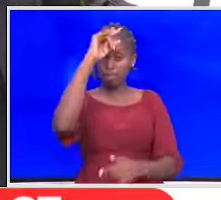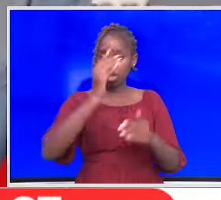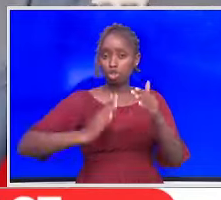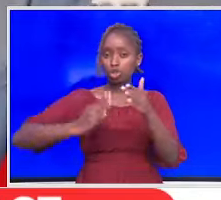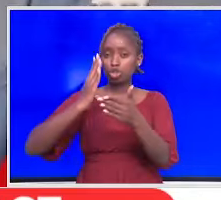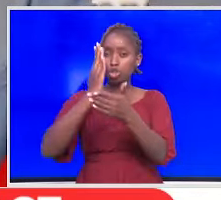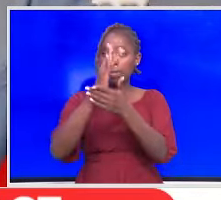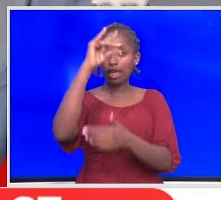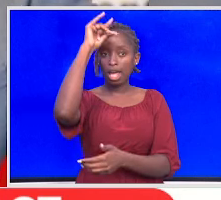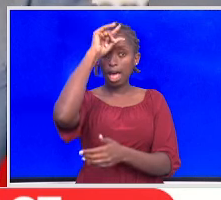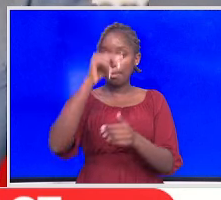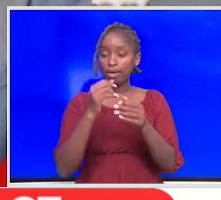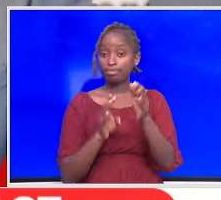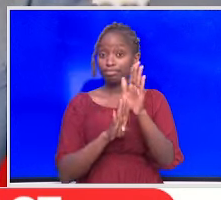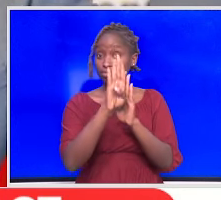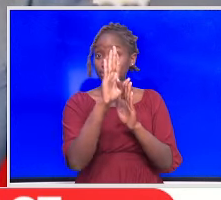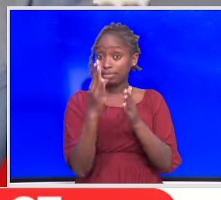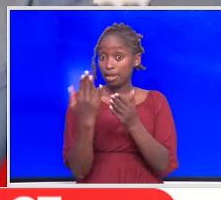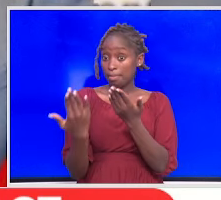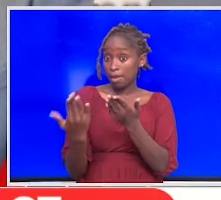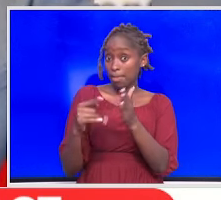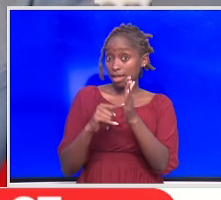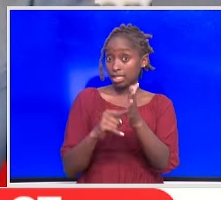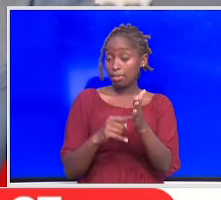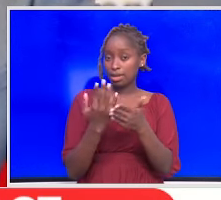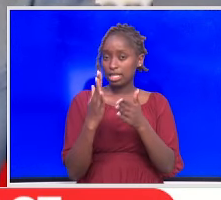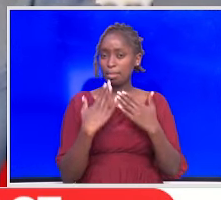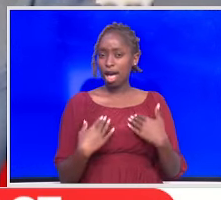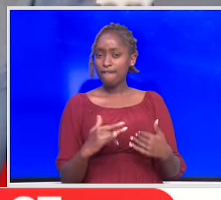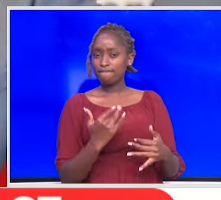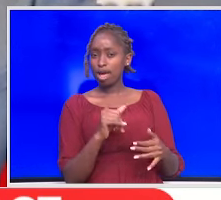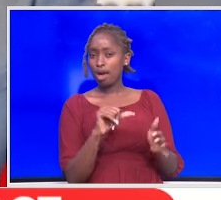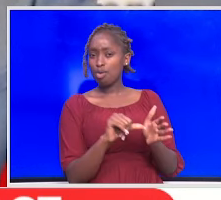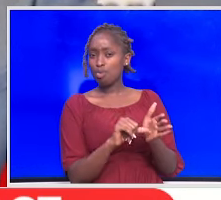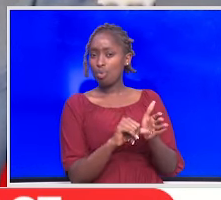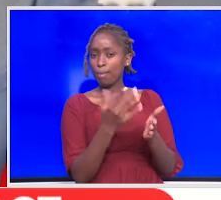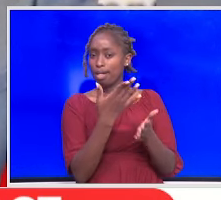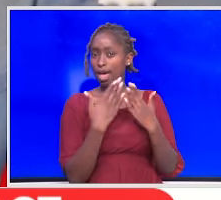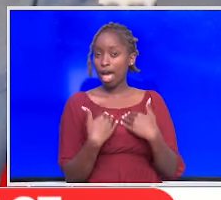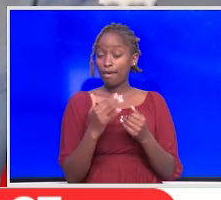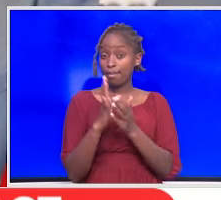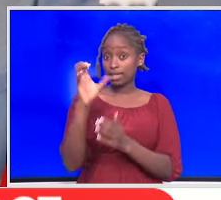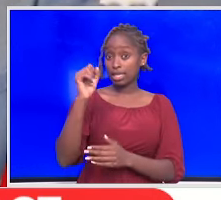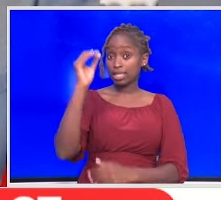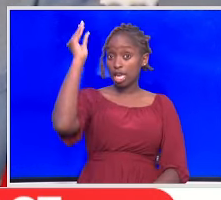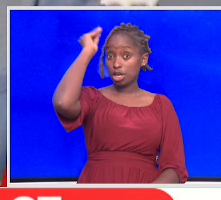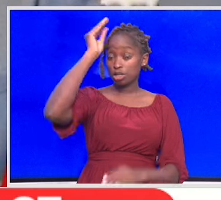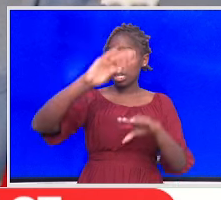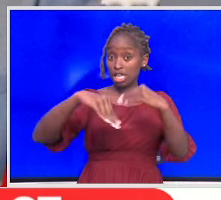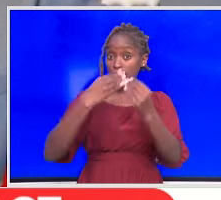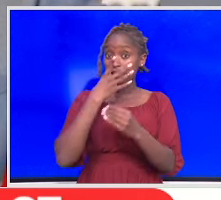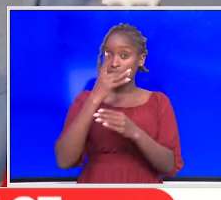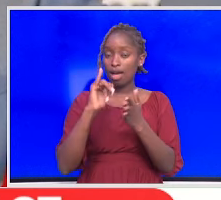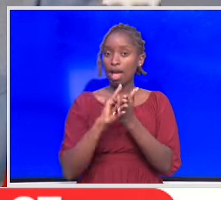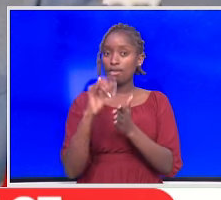For instance, some are particularly troubled by the nomination of Julius Migos Ogamba as the CS for Education, given his history as